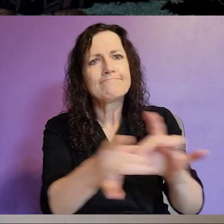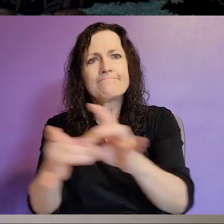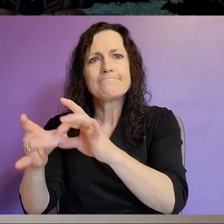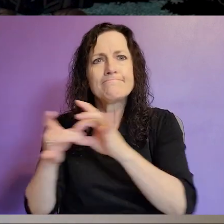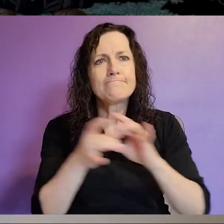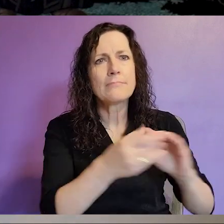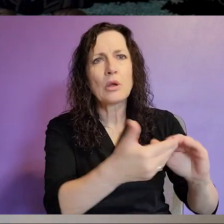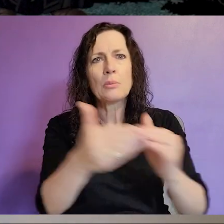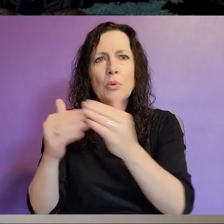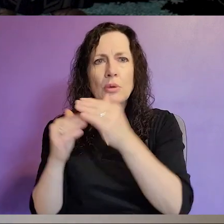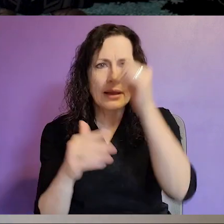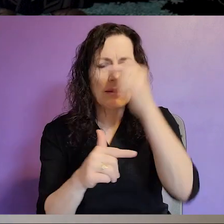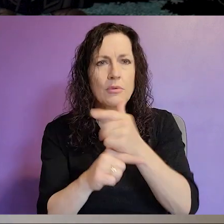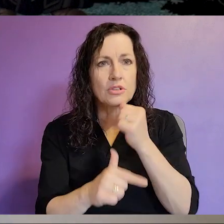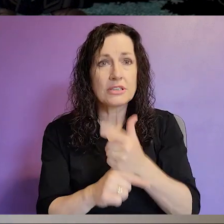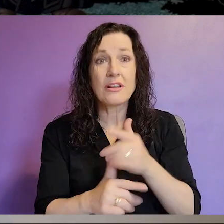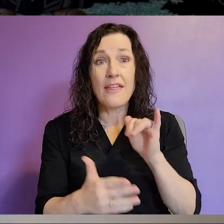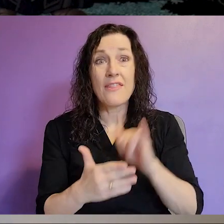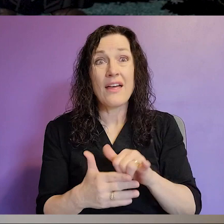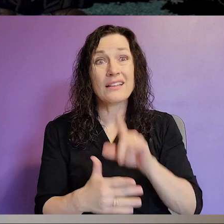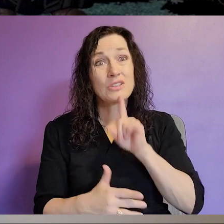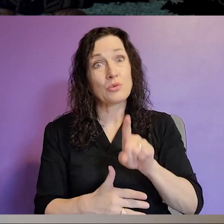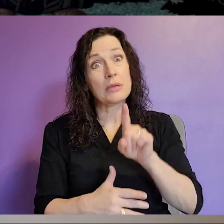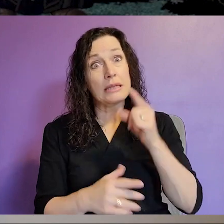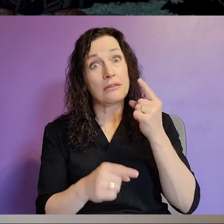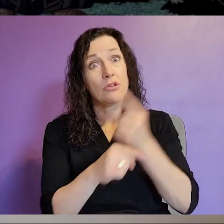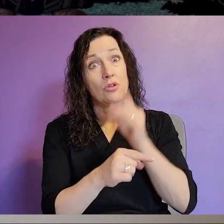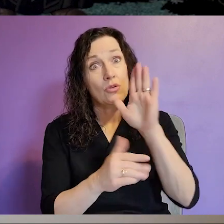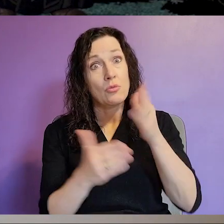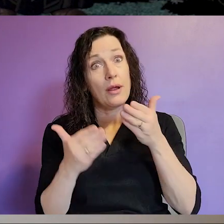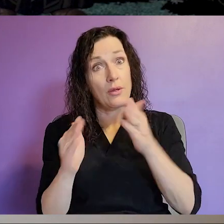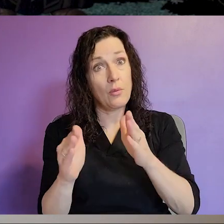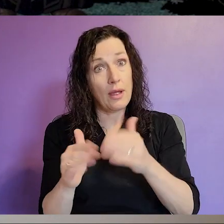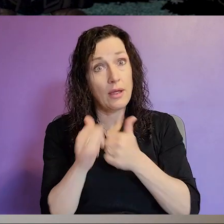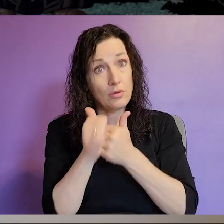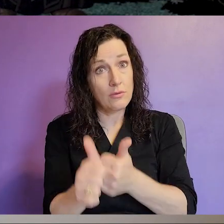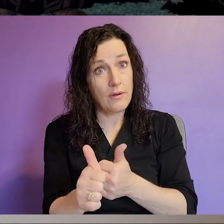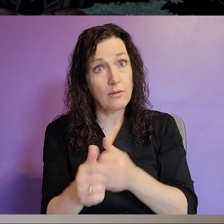but to his brothers and sisters. That's the way.